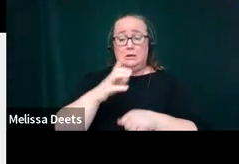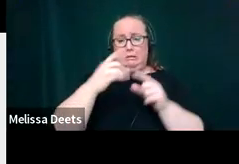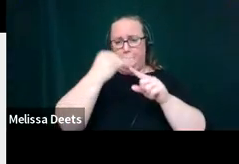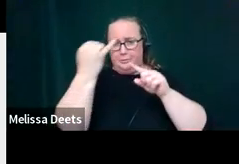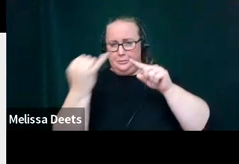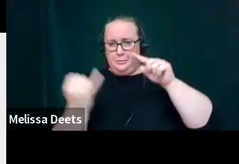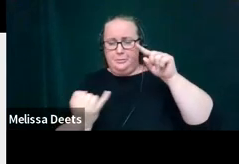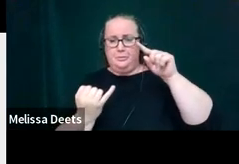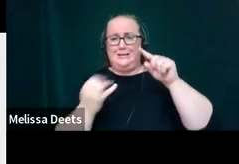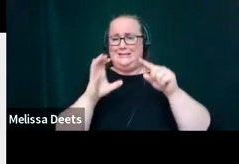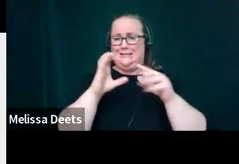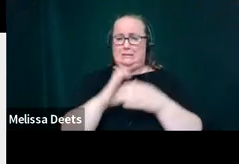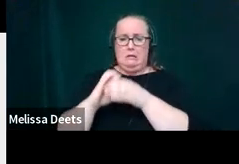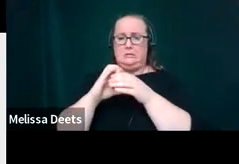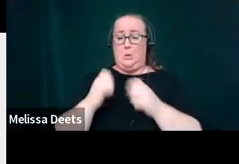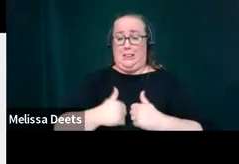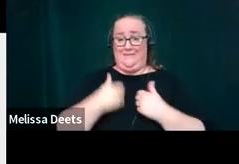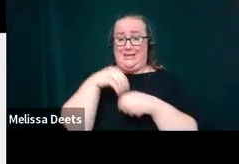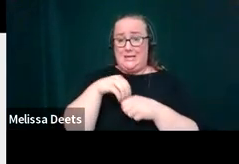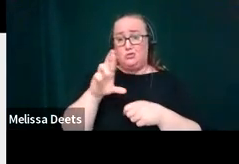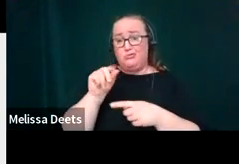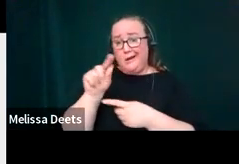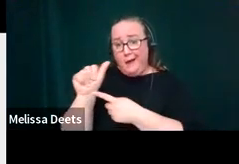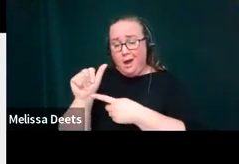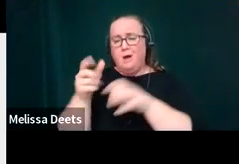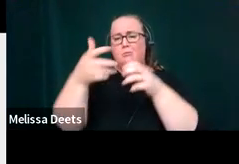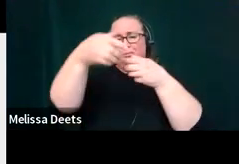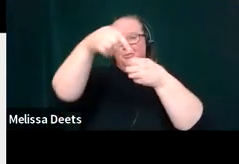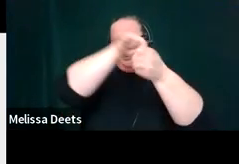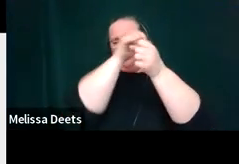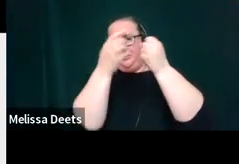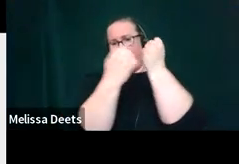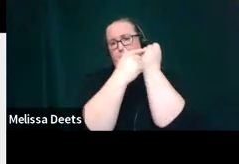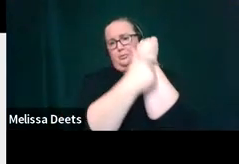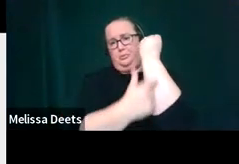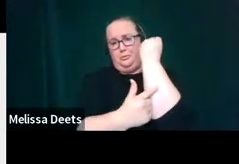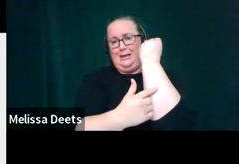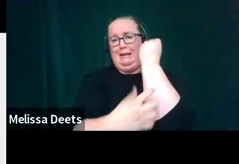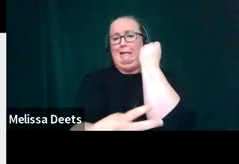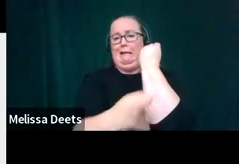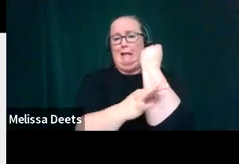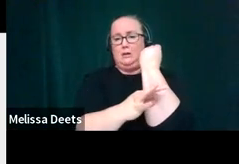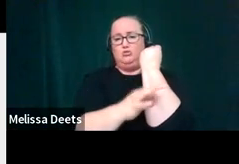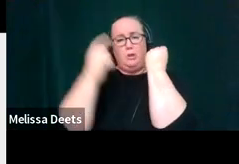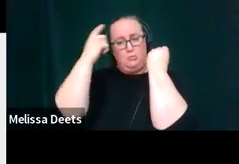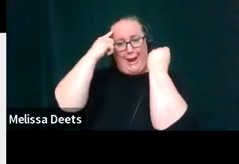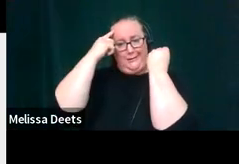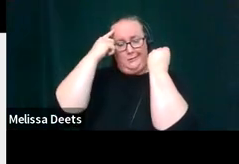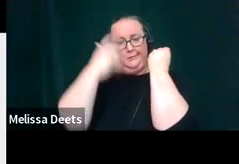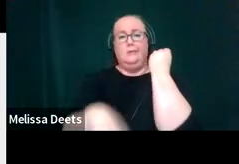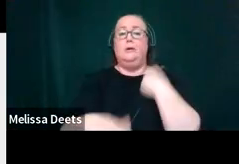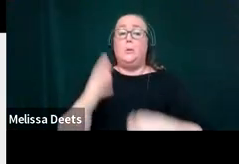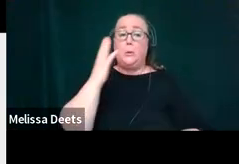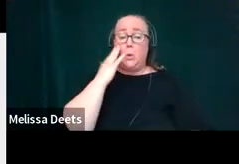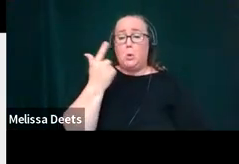are cells that live in the retina and extend back through the optic nerve and connect to the brain. And we know that glaucoma